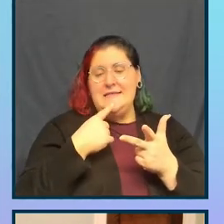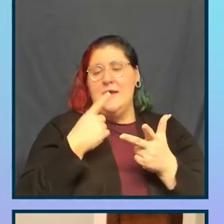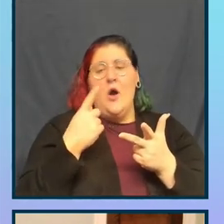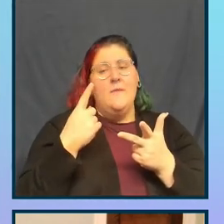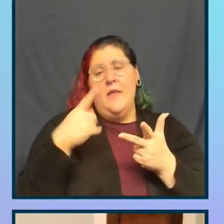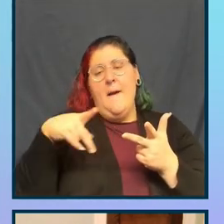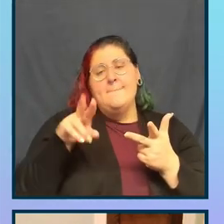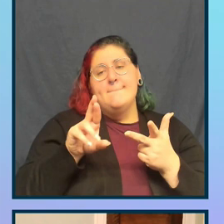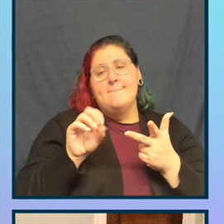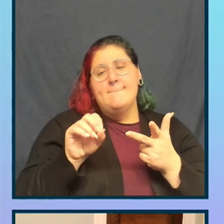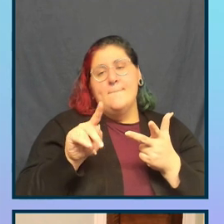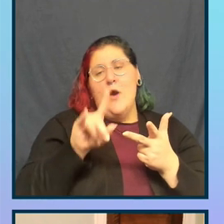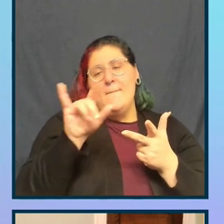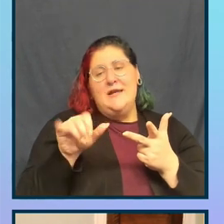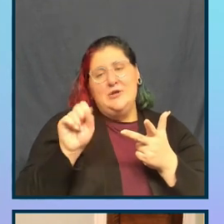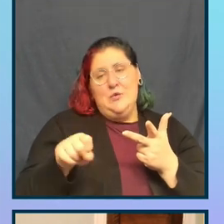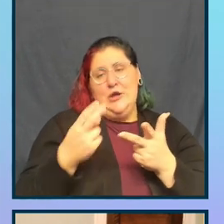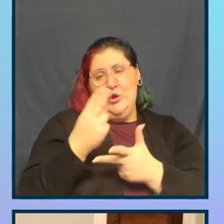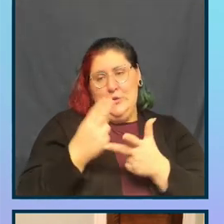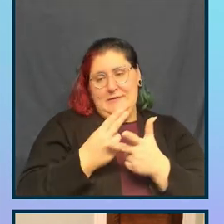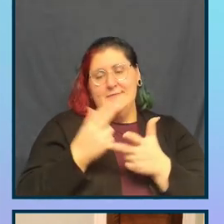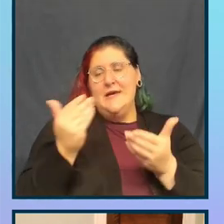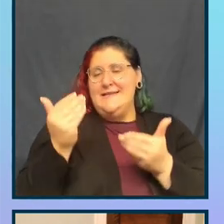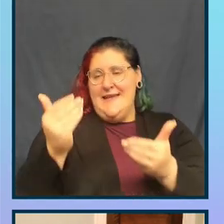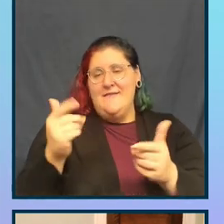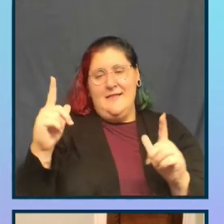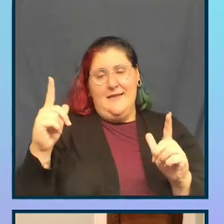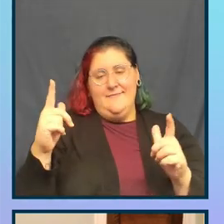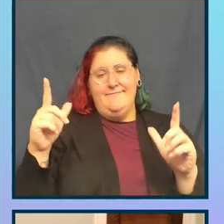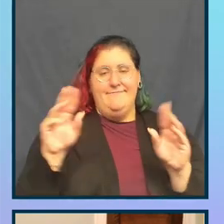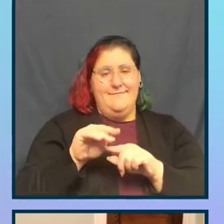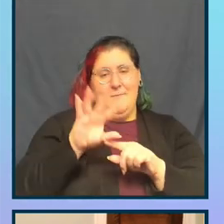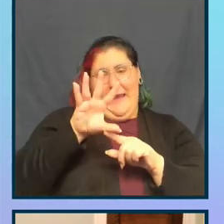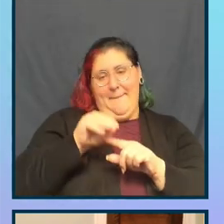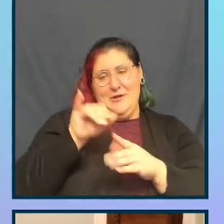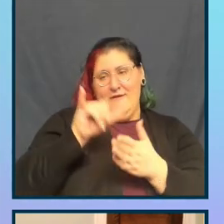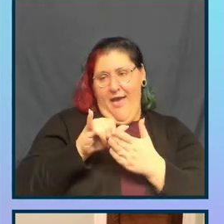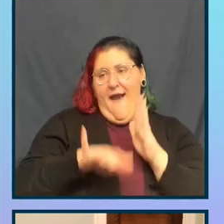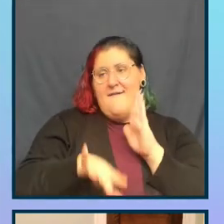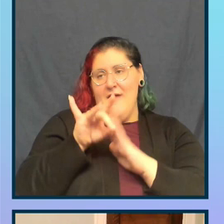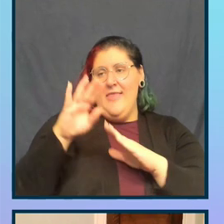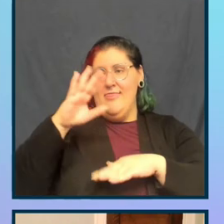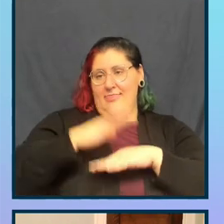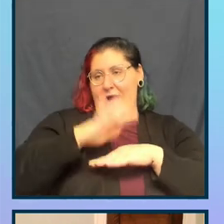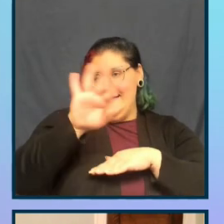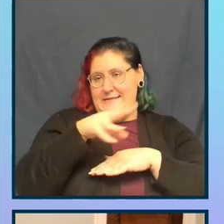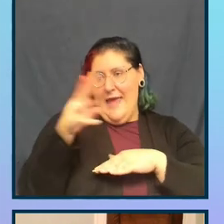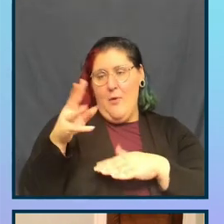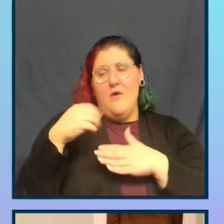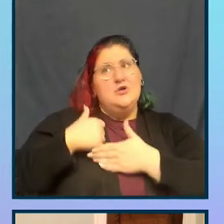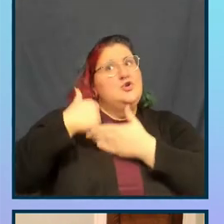used. Definitely grab a screenshot of that. Definitely find that table. It's super helpful.